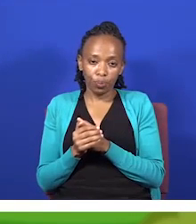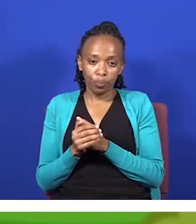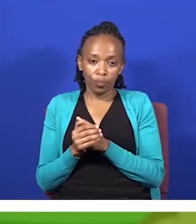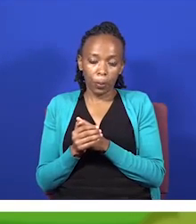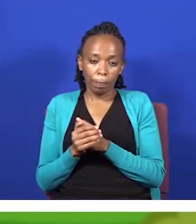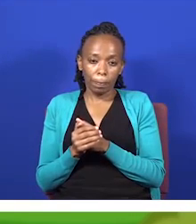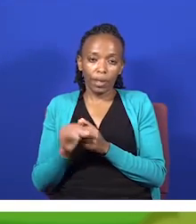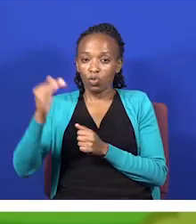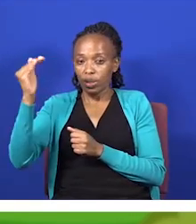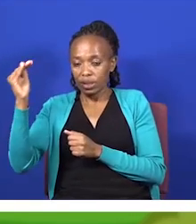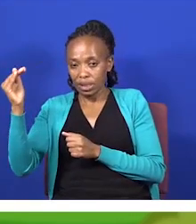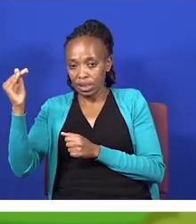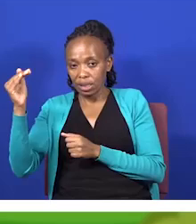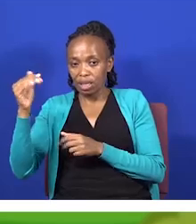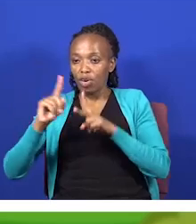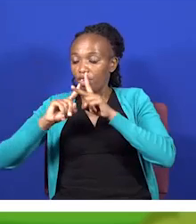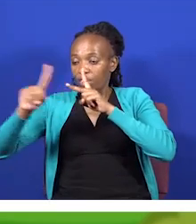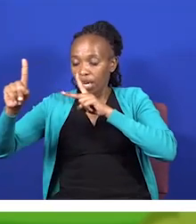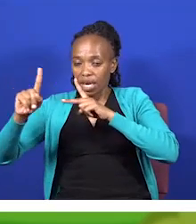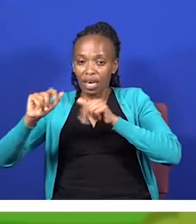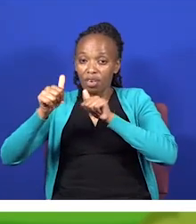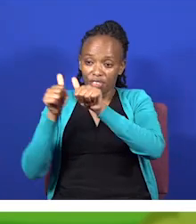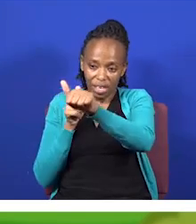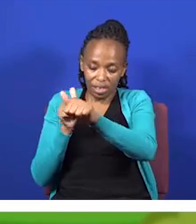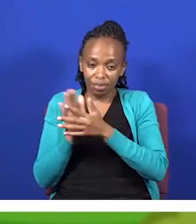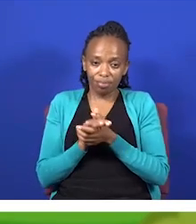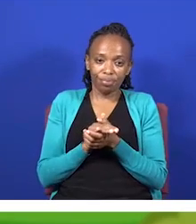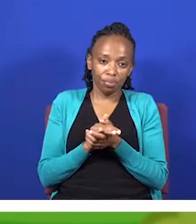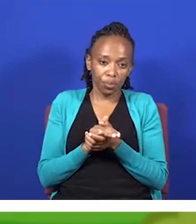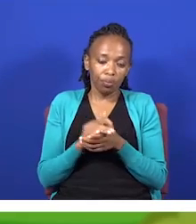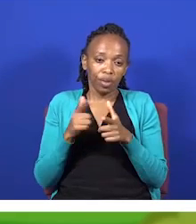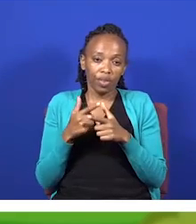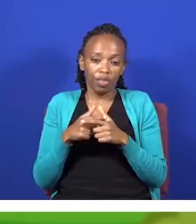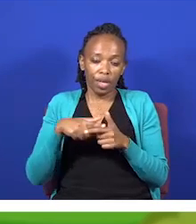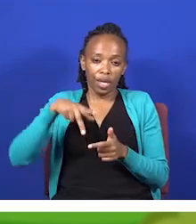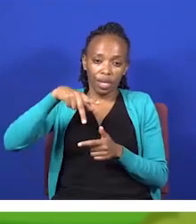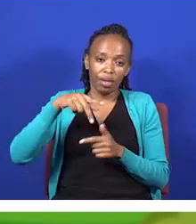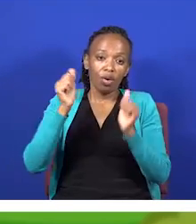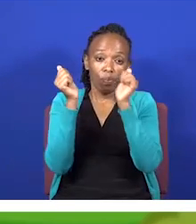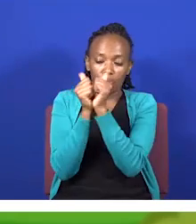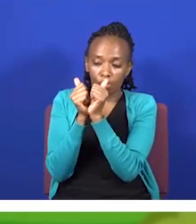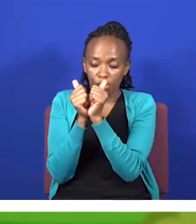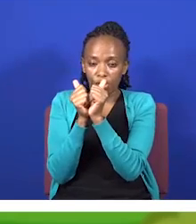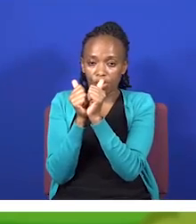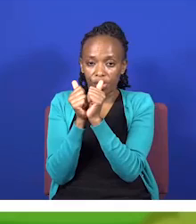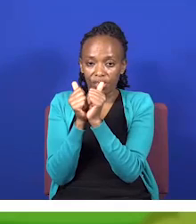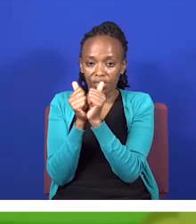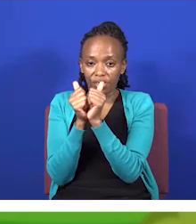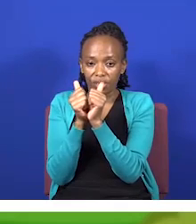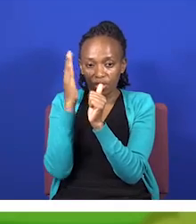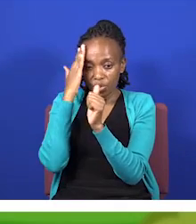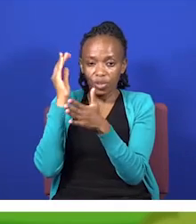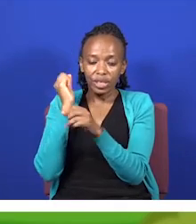to a city far away from where he used to be. And Paul being a friend of Philemon, you know